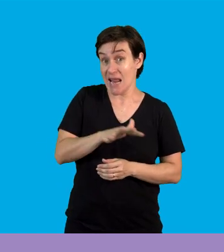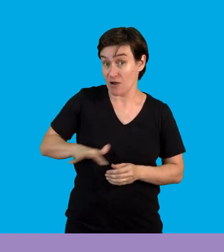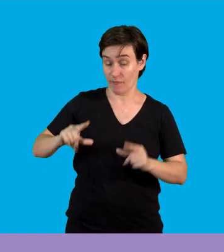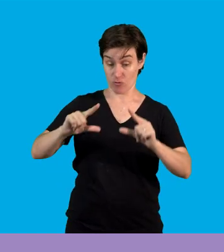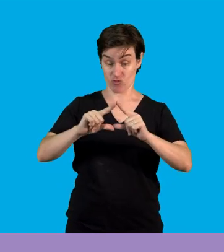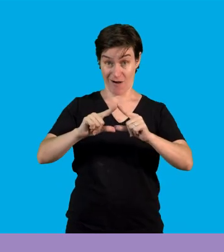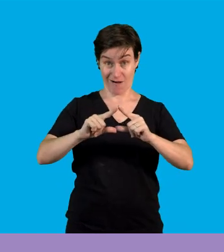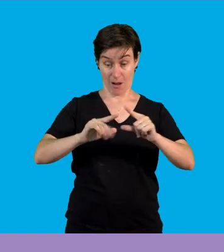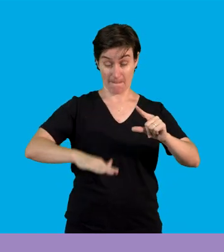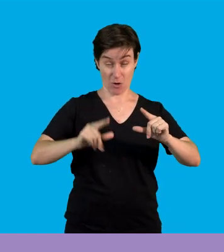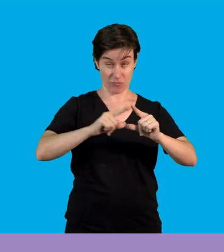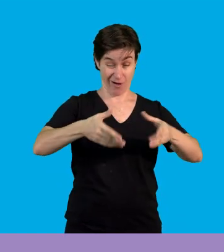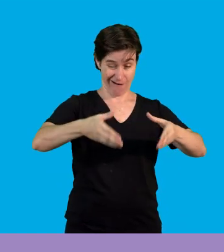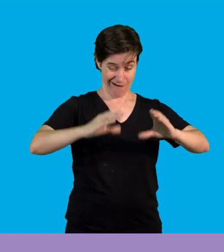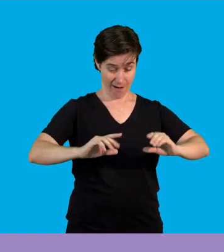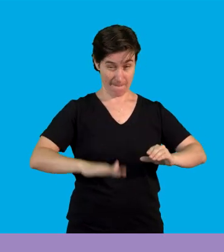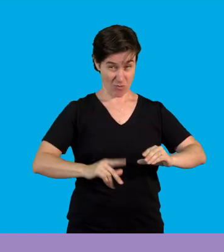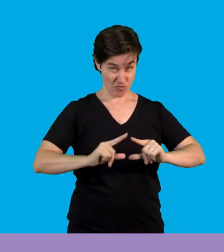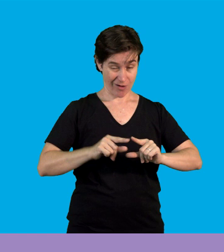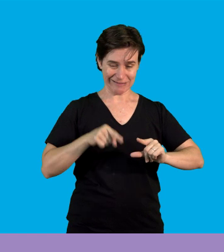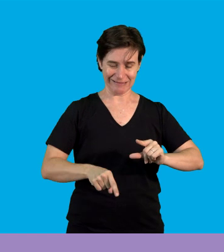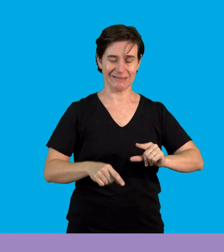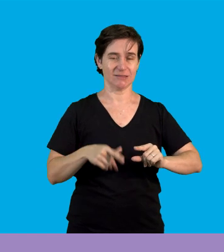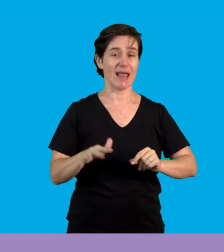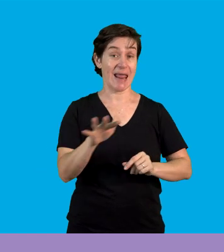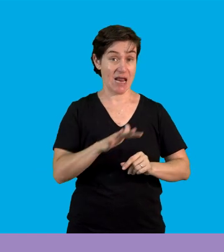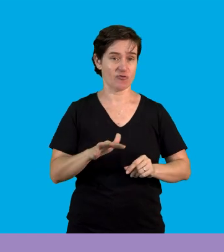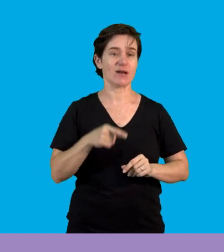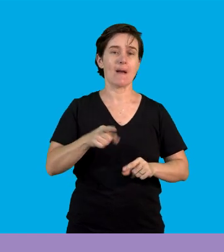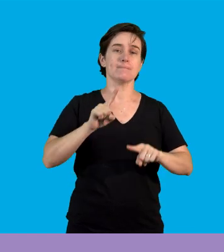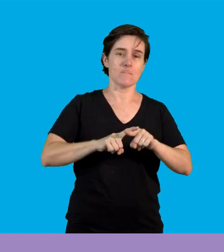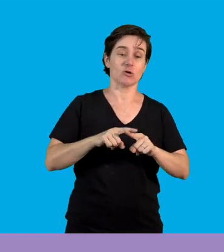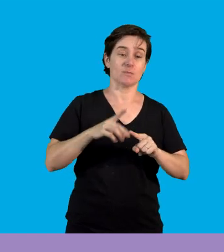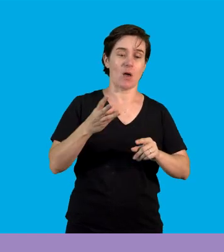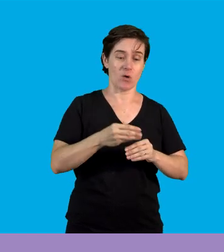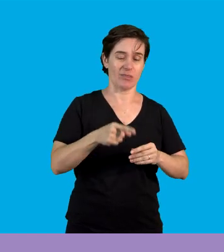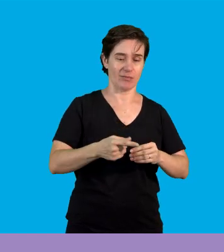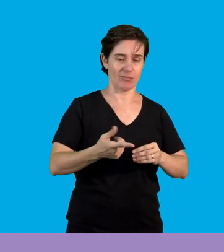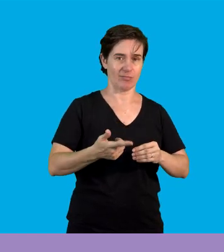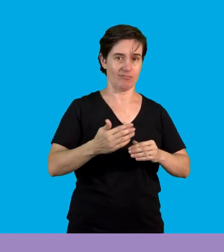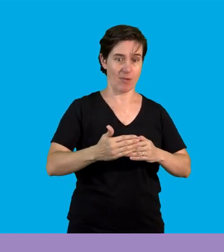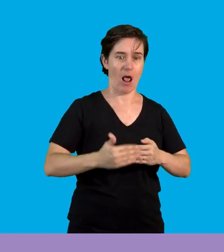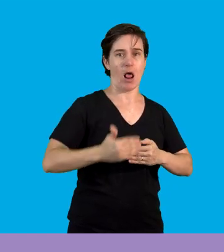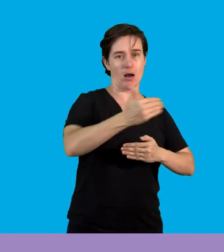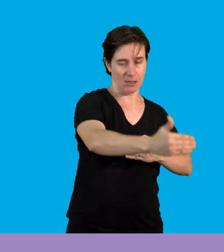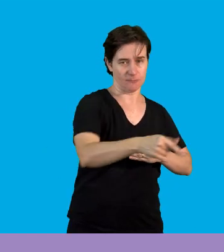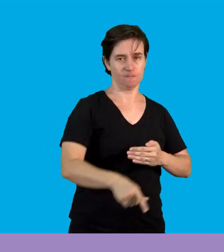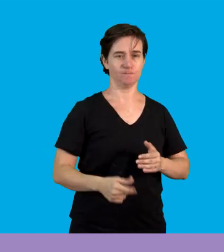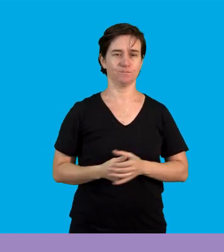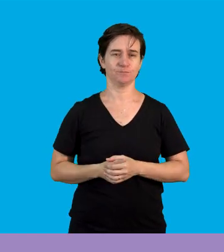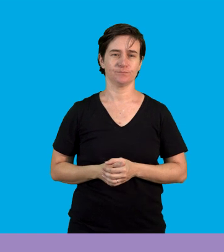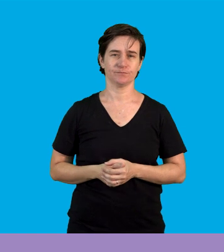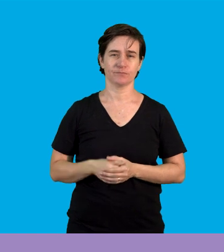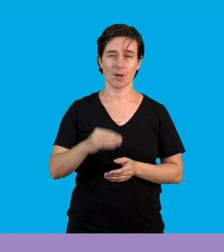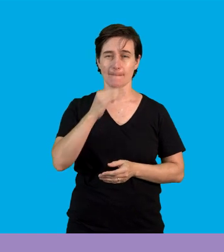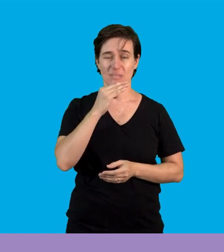going to go ahead and again multiply it by the height of the prism. So when we are substituting the values there,